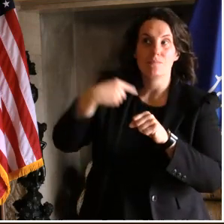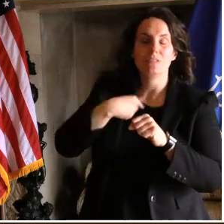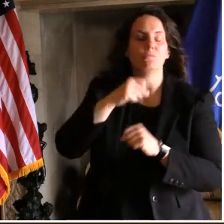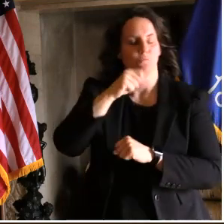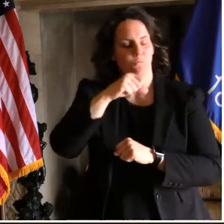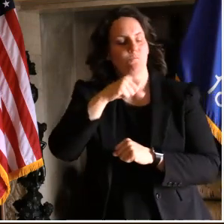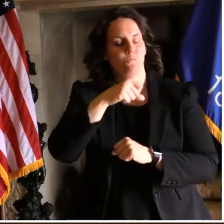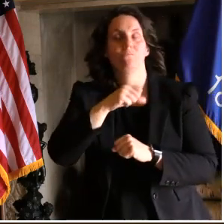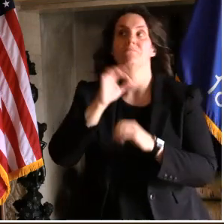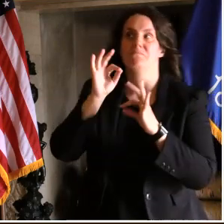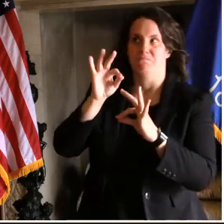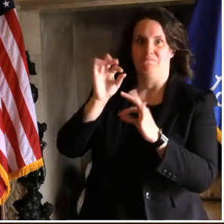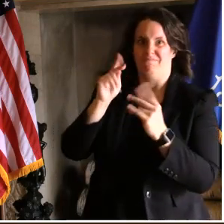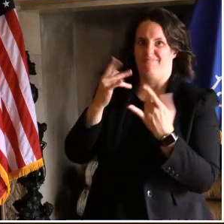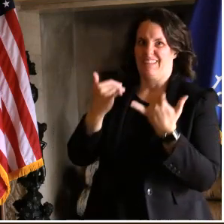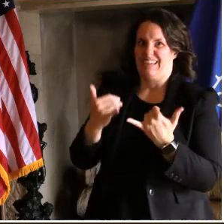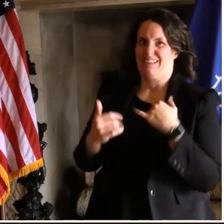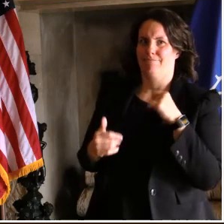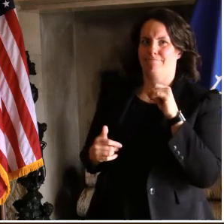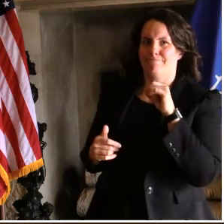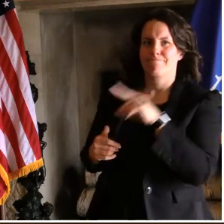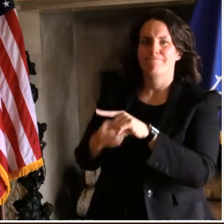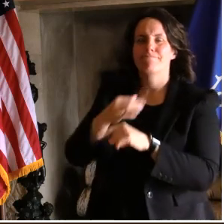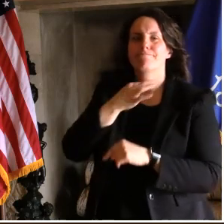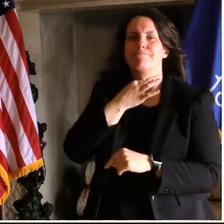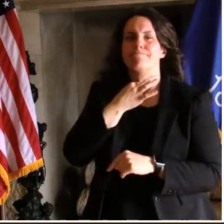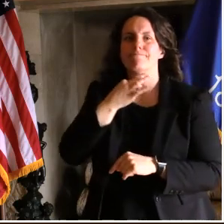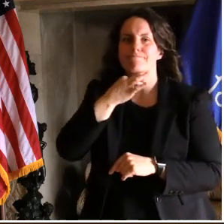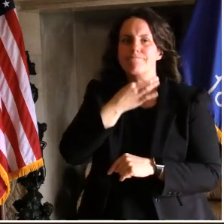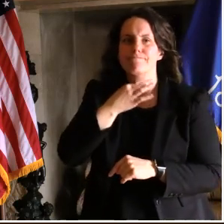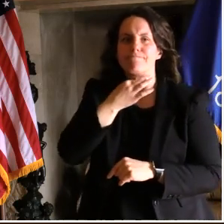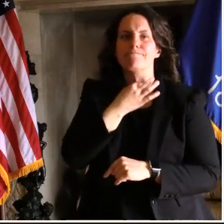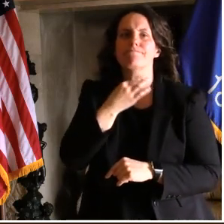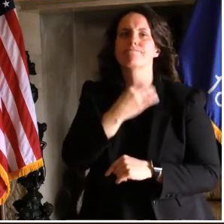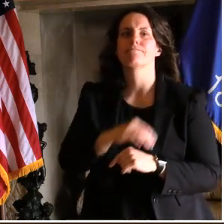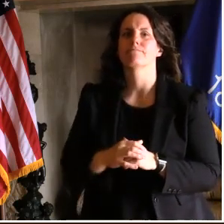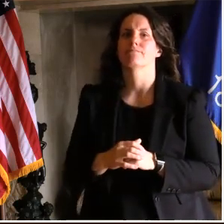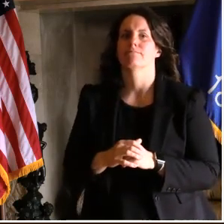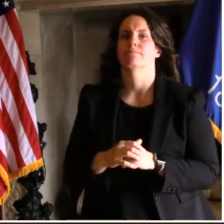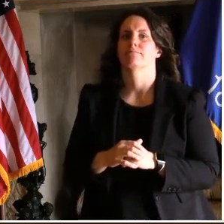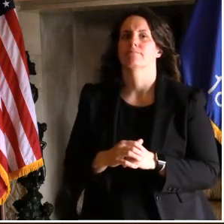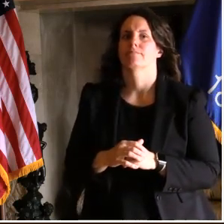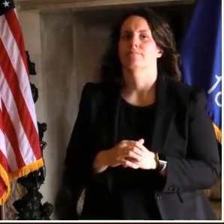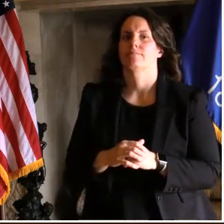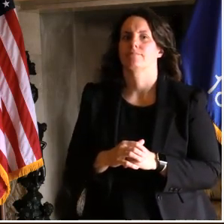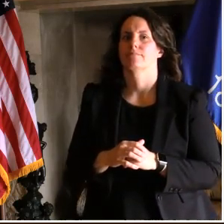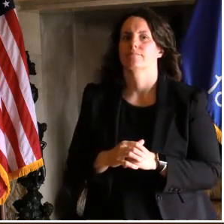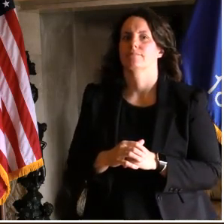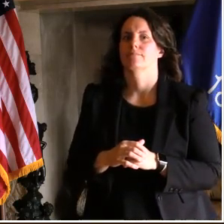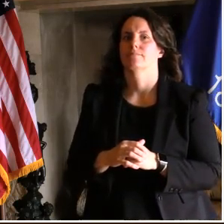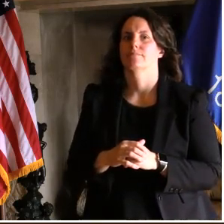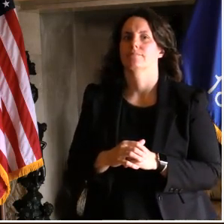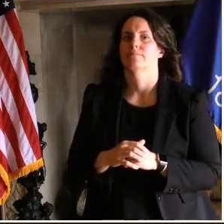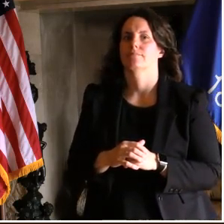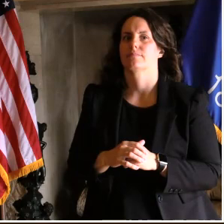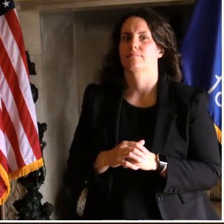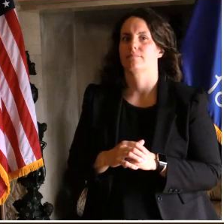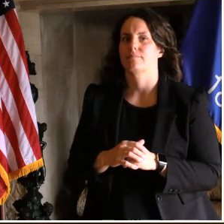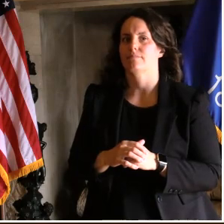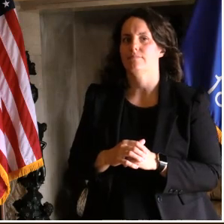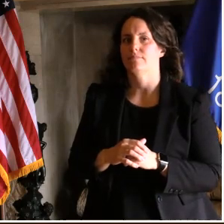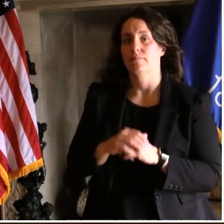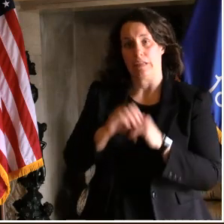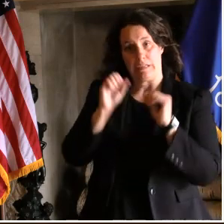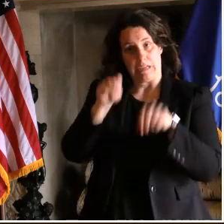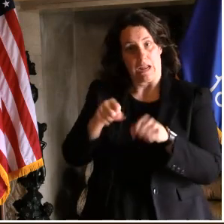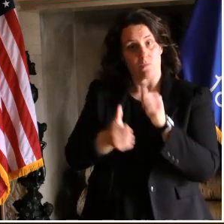All right, I was wondering, should most people assume that they will be required to work from home when this order goes into effect?